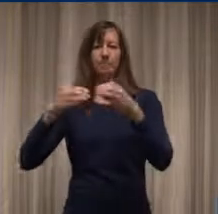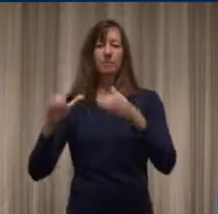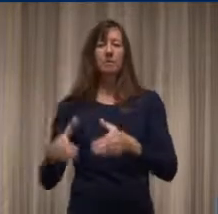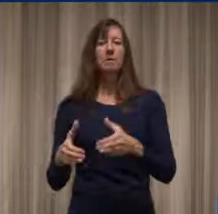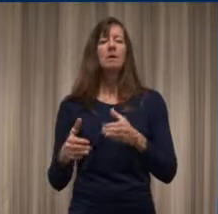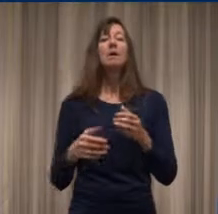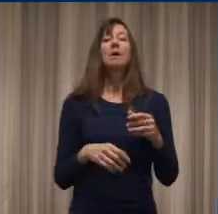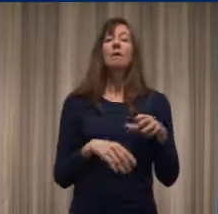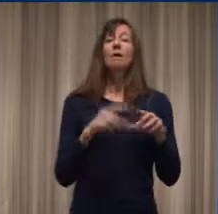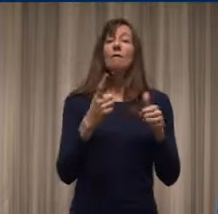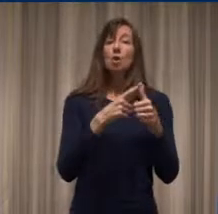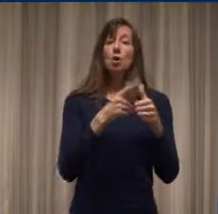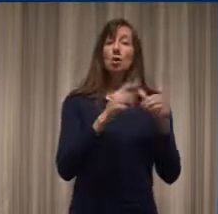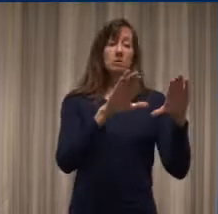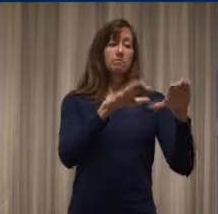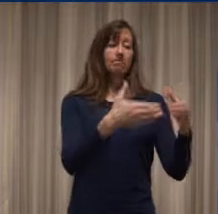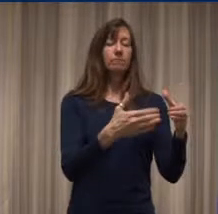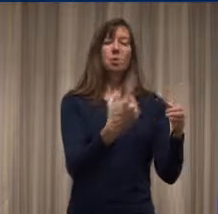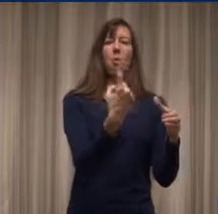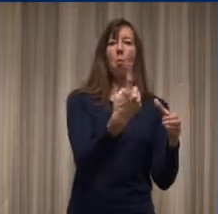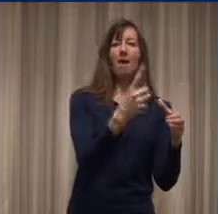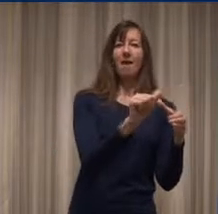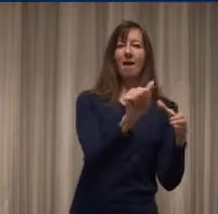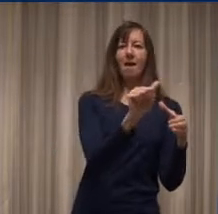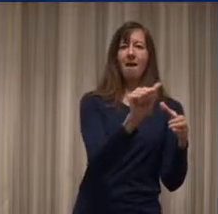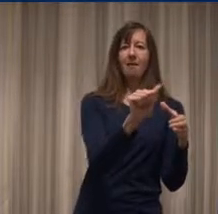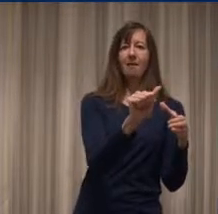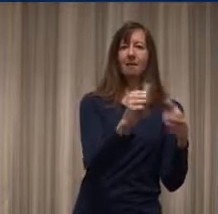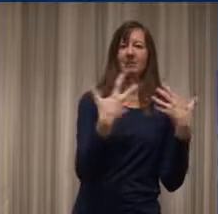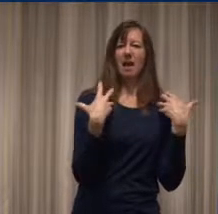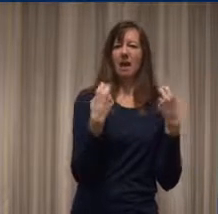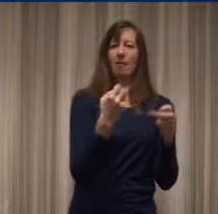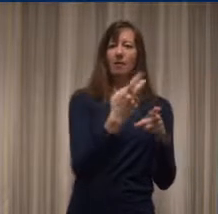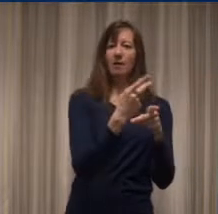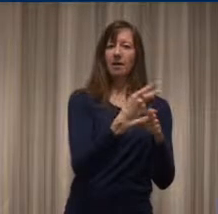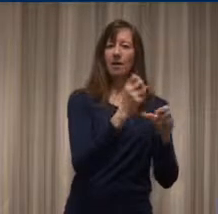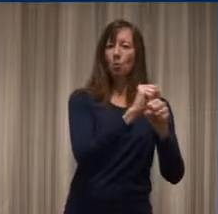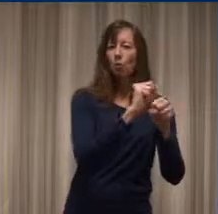this before. These are our healthcare workers and a whole long list that you can see